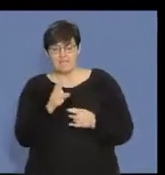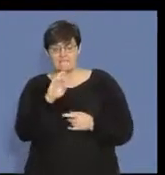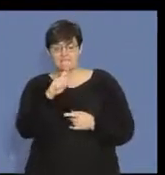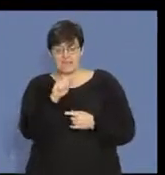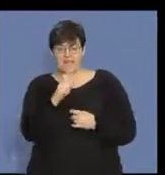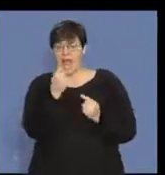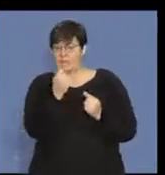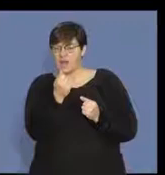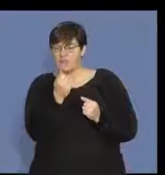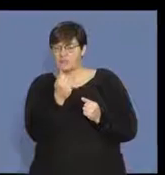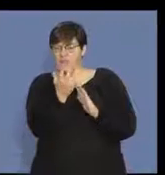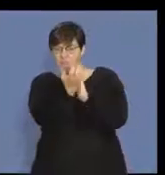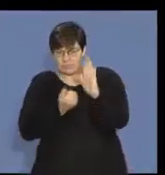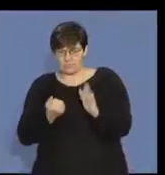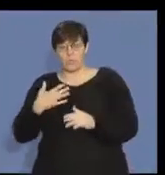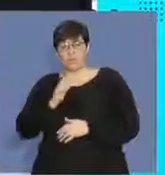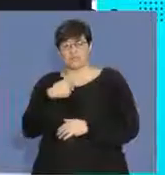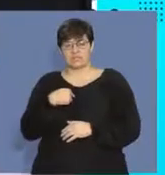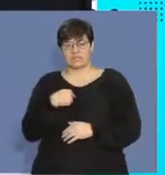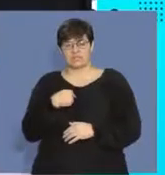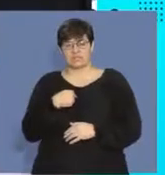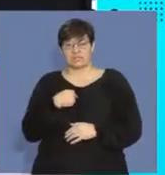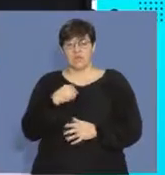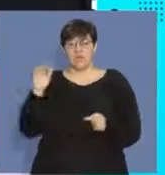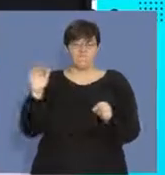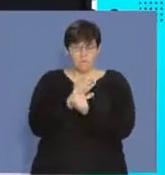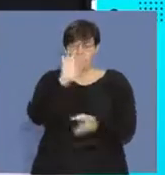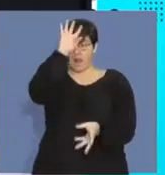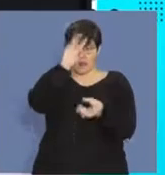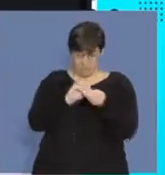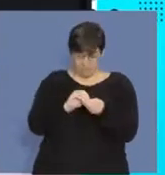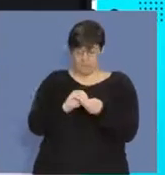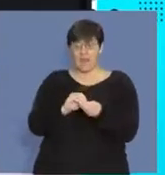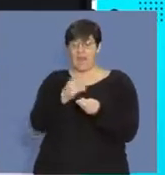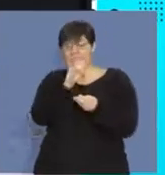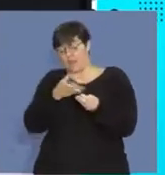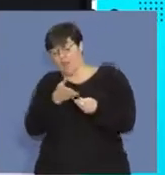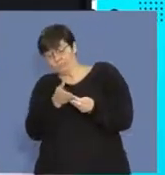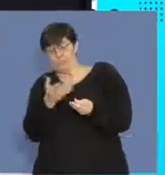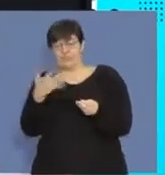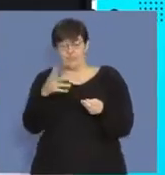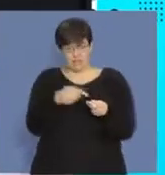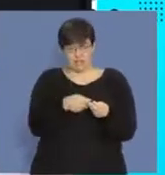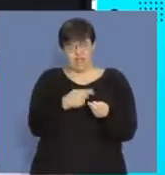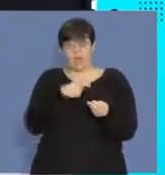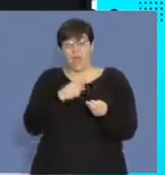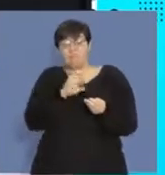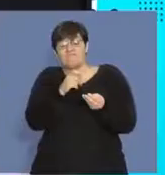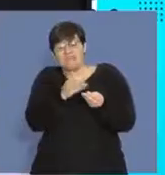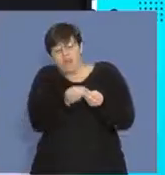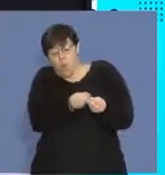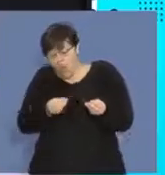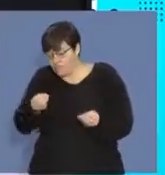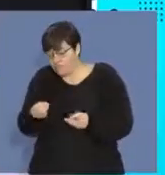want to extract the VAT amount, right? You've got the total amount inclusive, you want to extract the